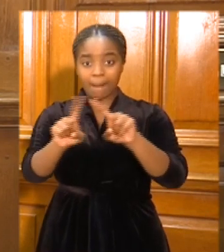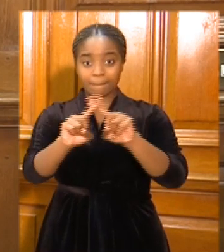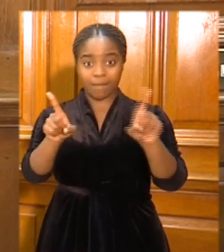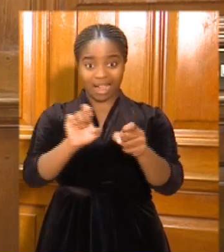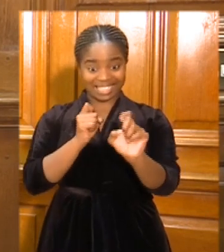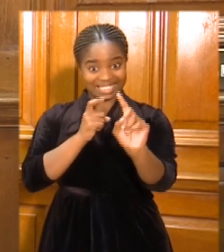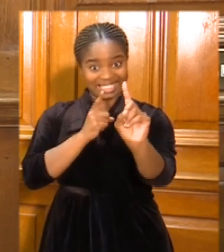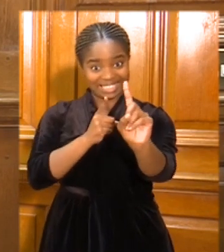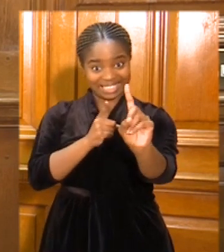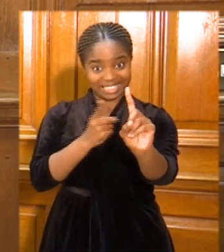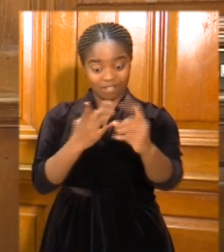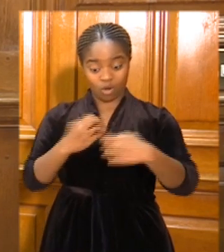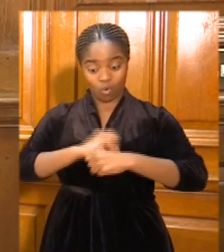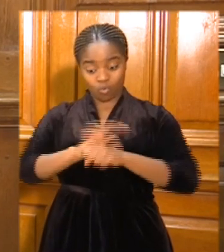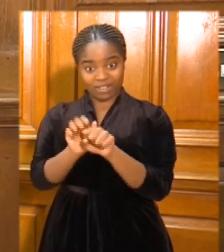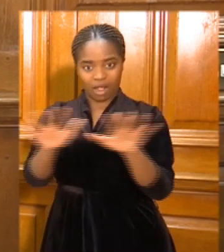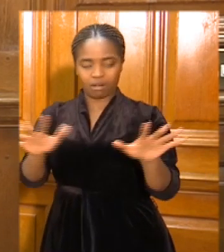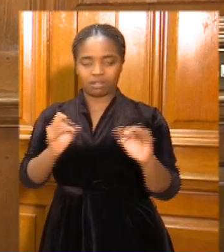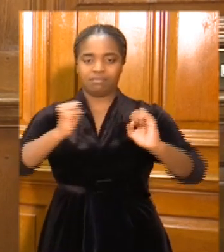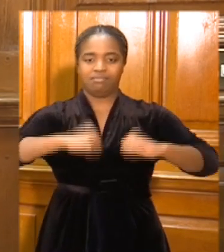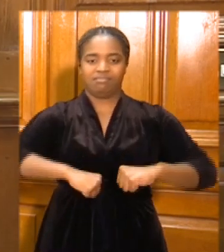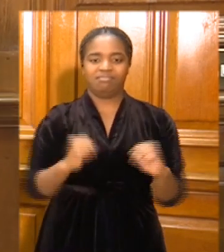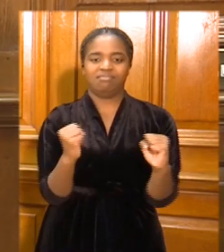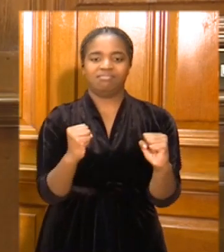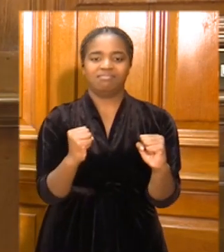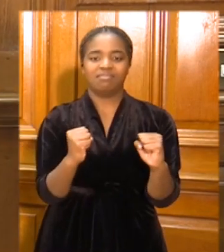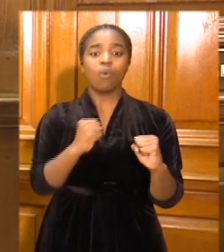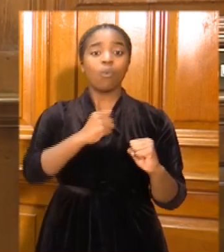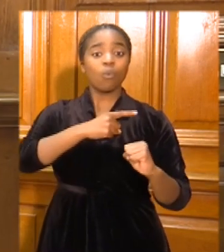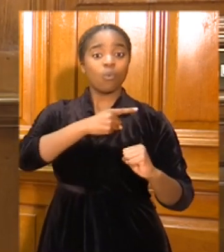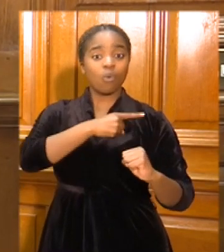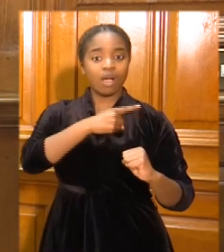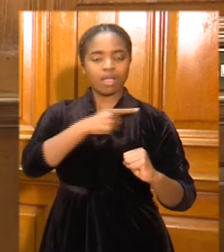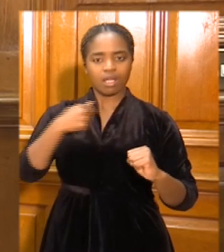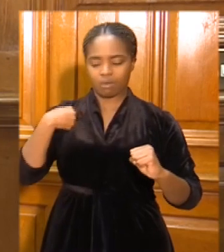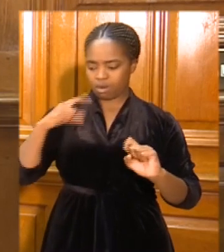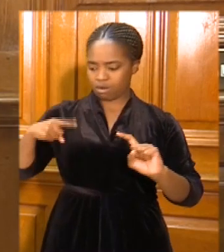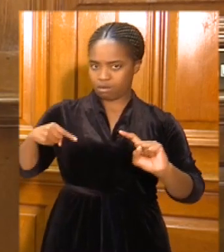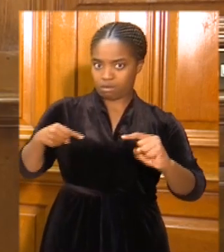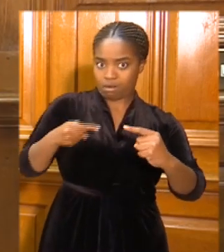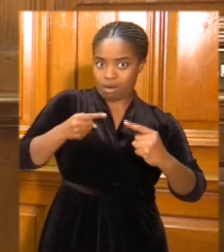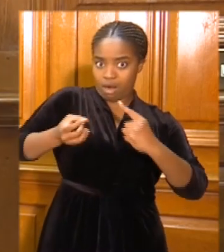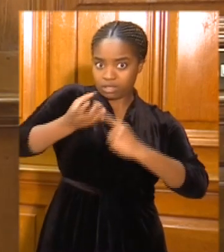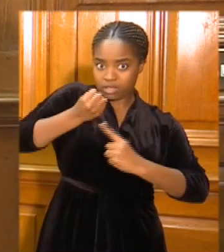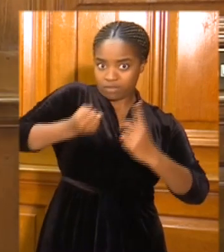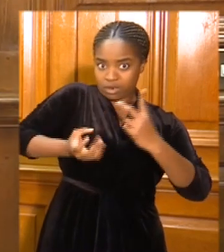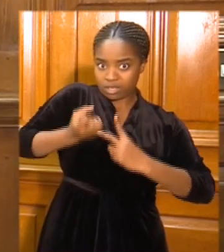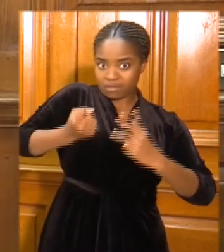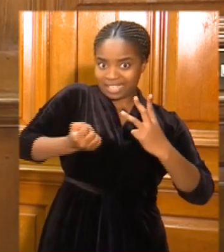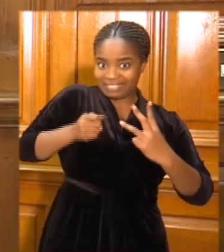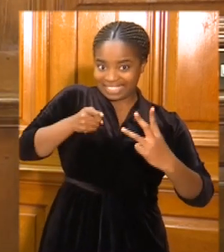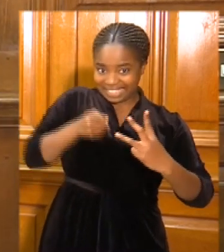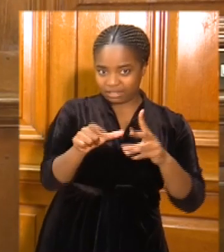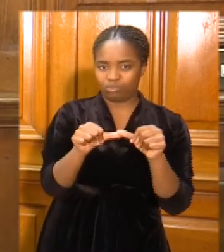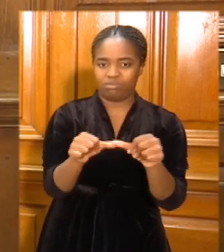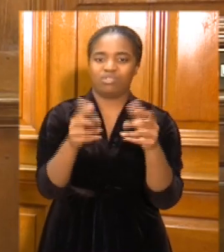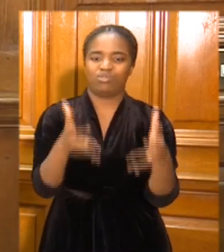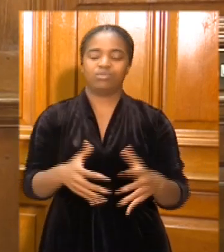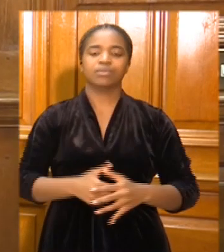the approach we need to take to build on the gains that we have made thus far. While the